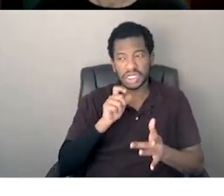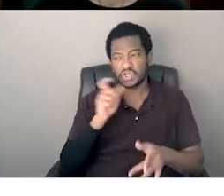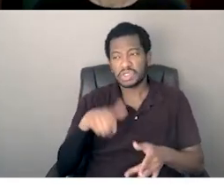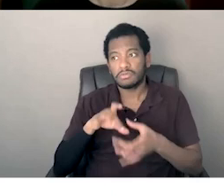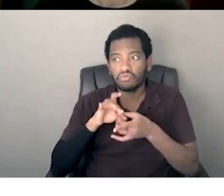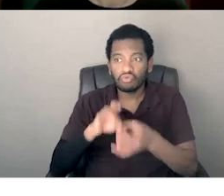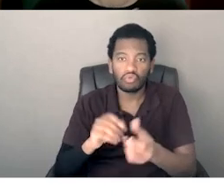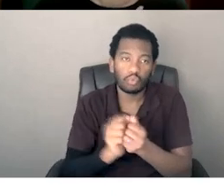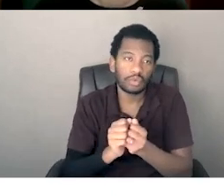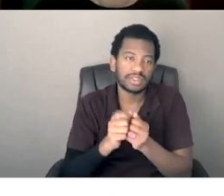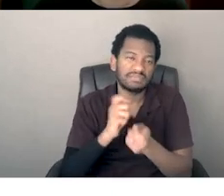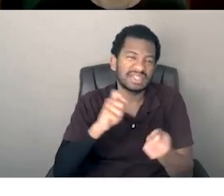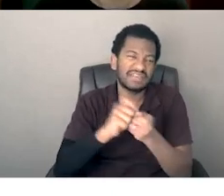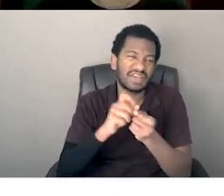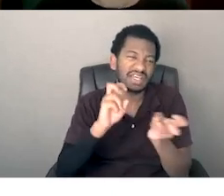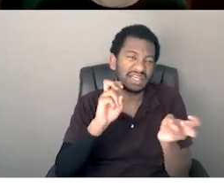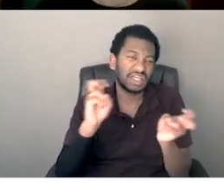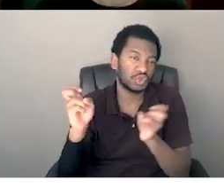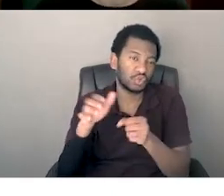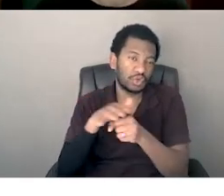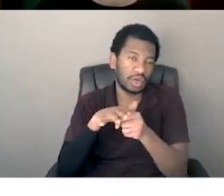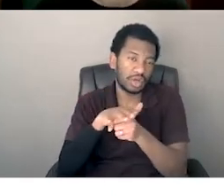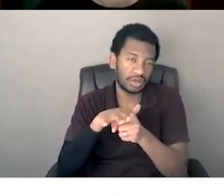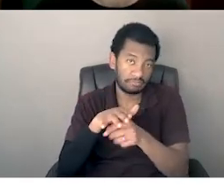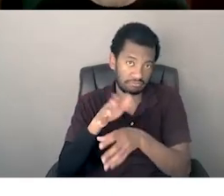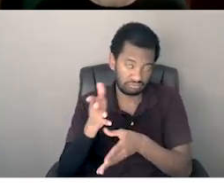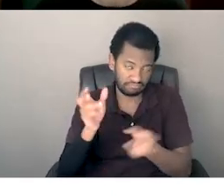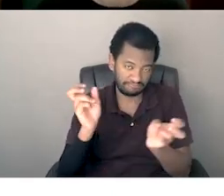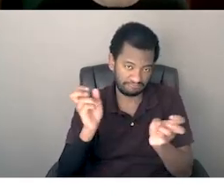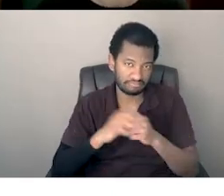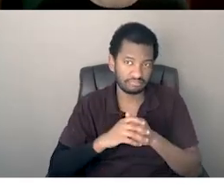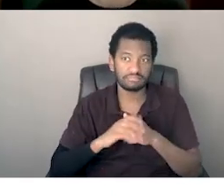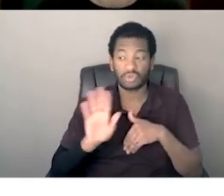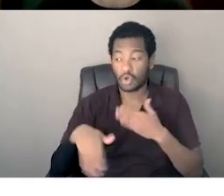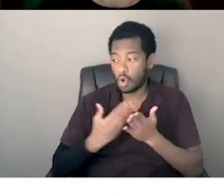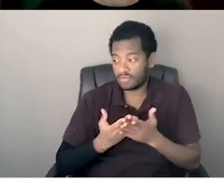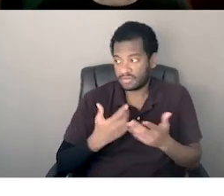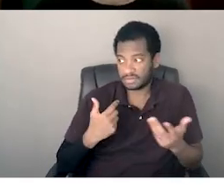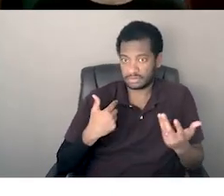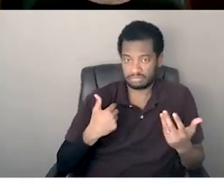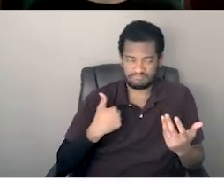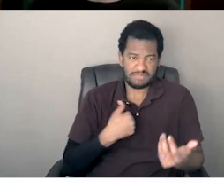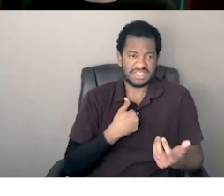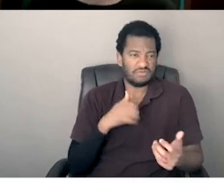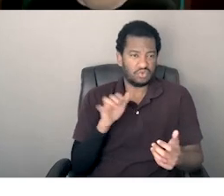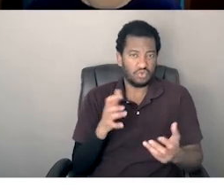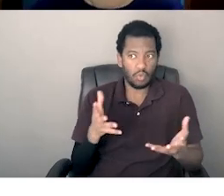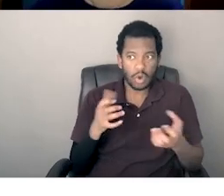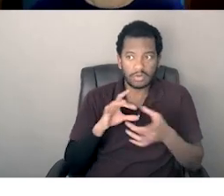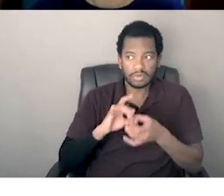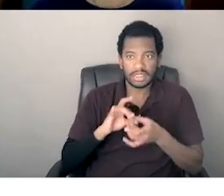area. So all of us, myself included, want relationships that are not just around what I'm struggling